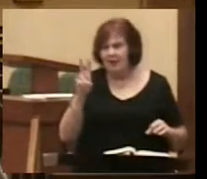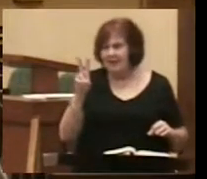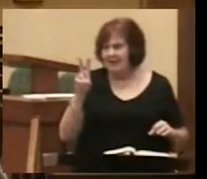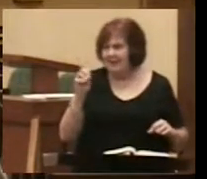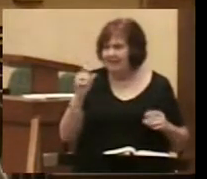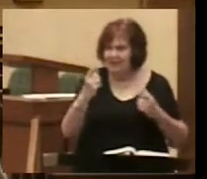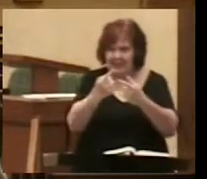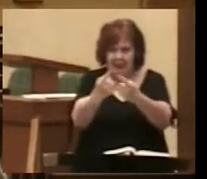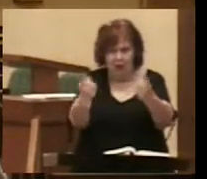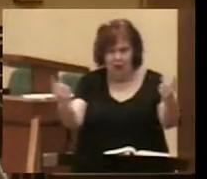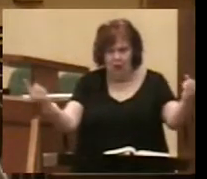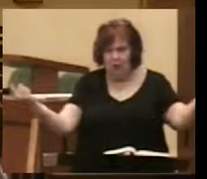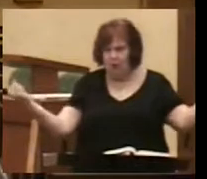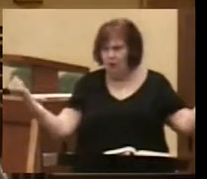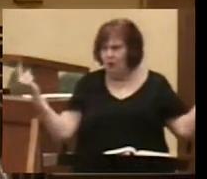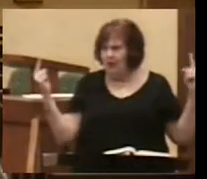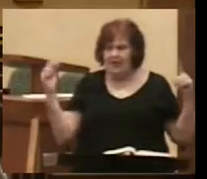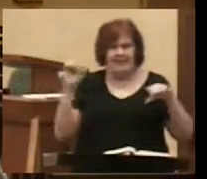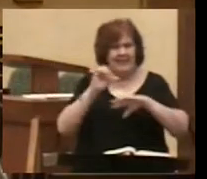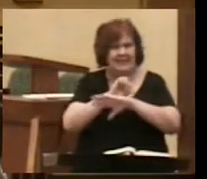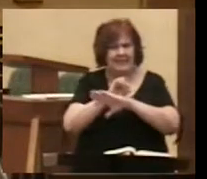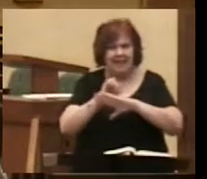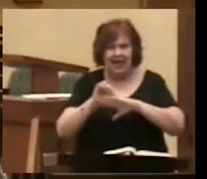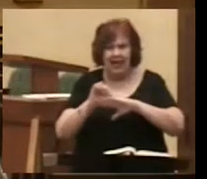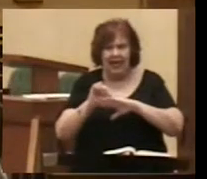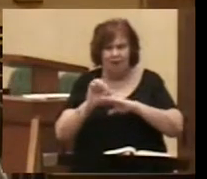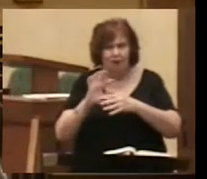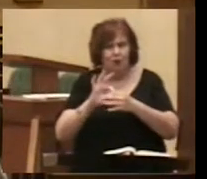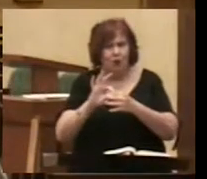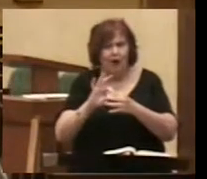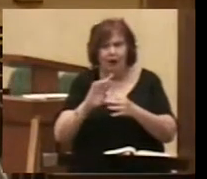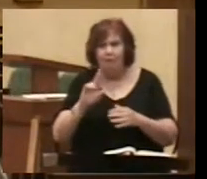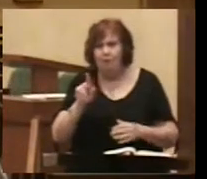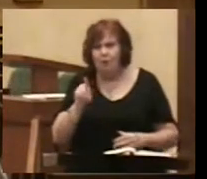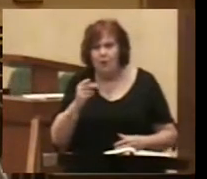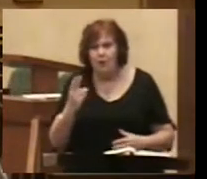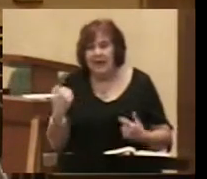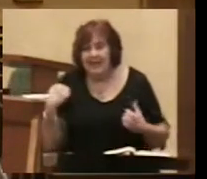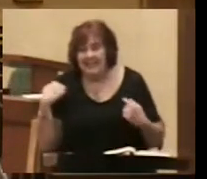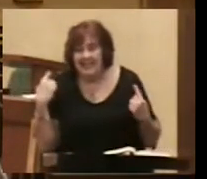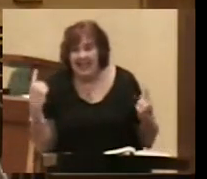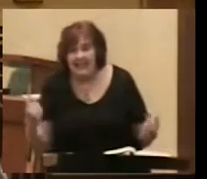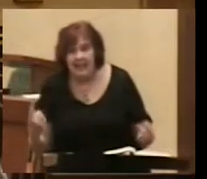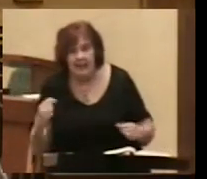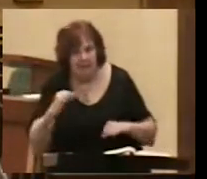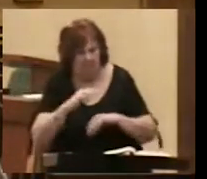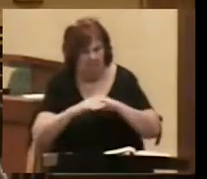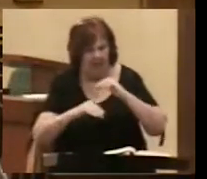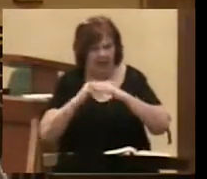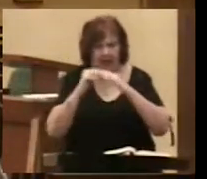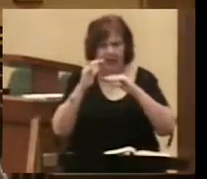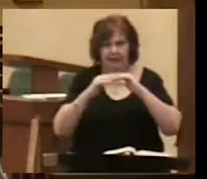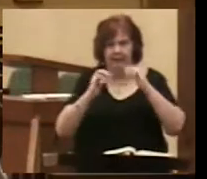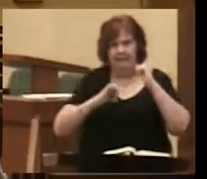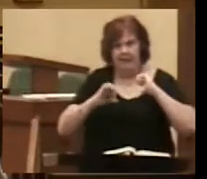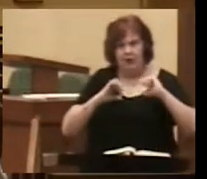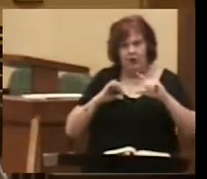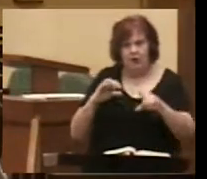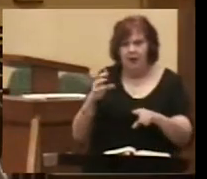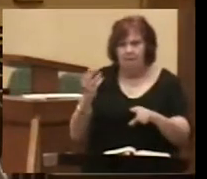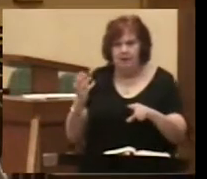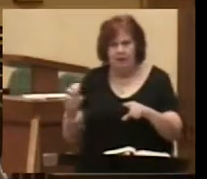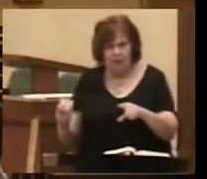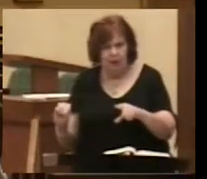270-degree stage. It was the story of Ruth. And since then, they built that theater in Branson, a